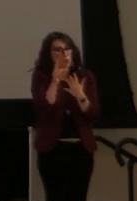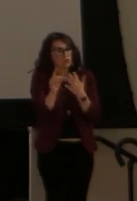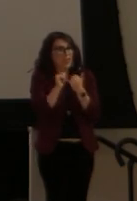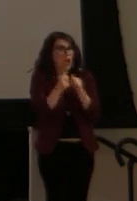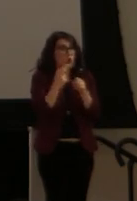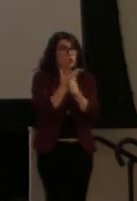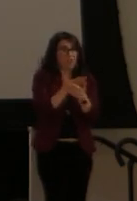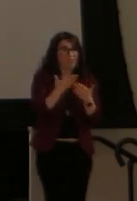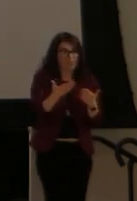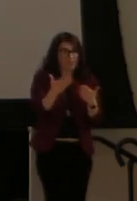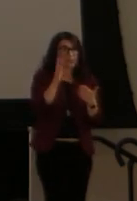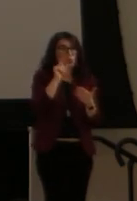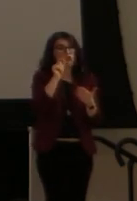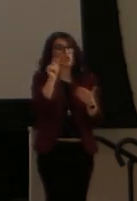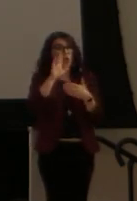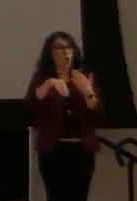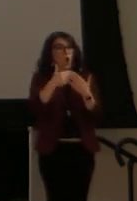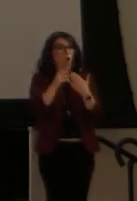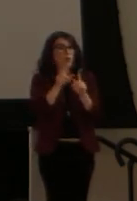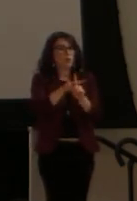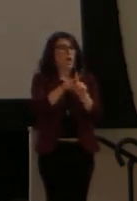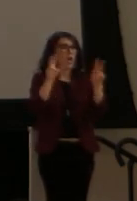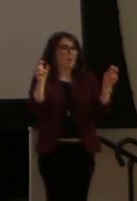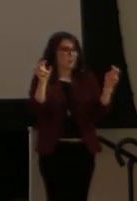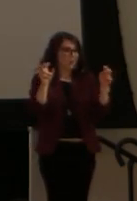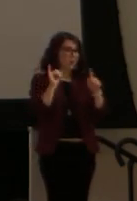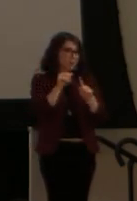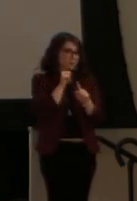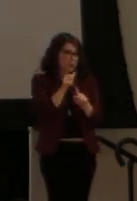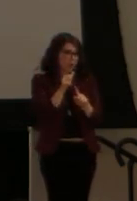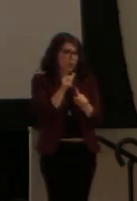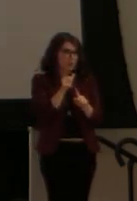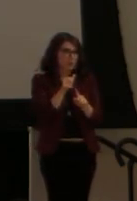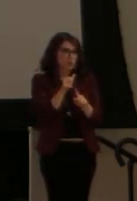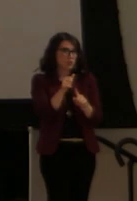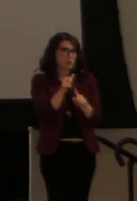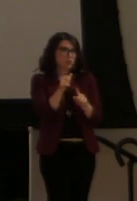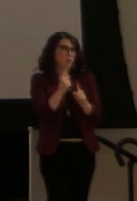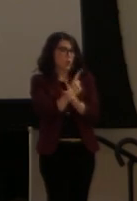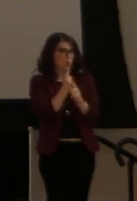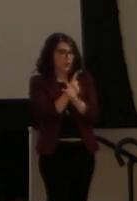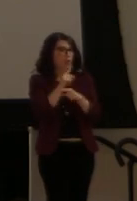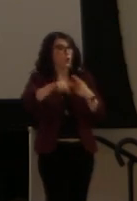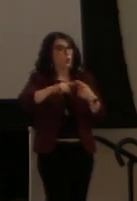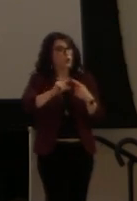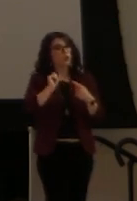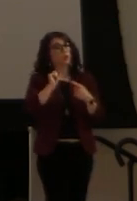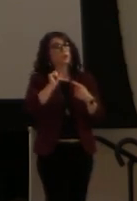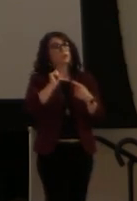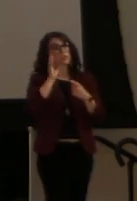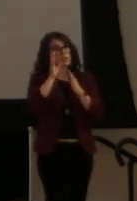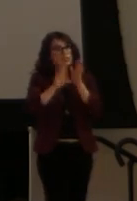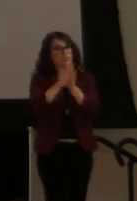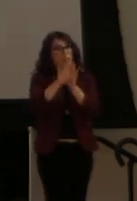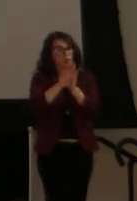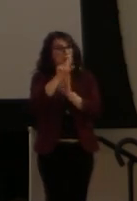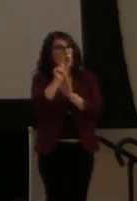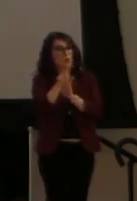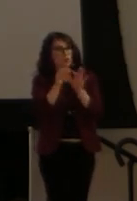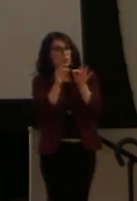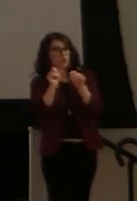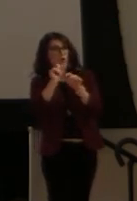things like check all that apply or write-in options when making questions to ask interviewees or survey